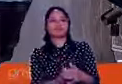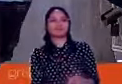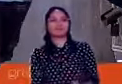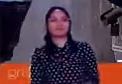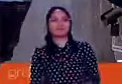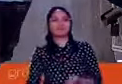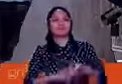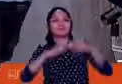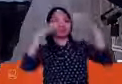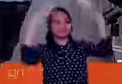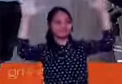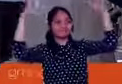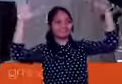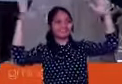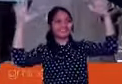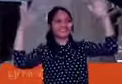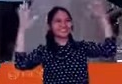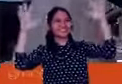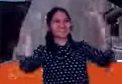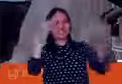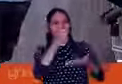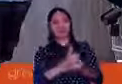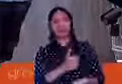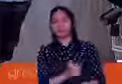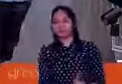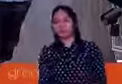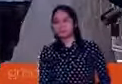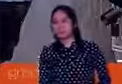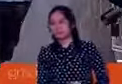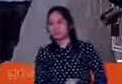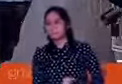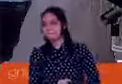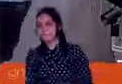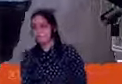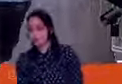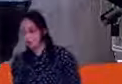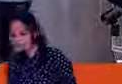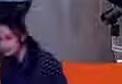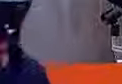dead. Rabbi Johnny.